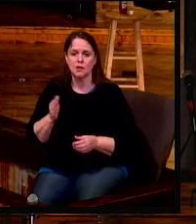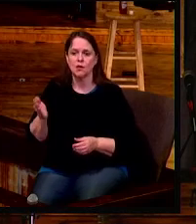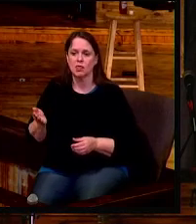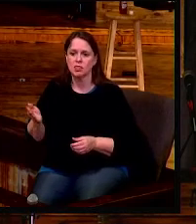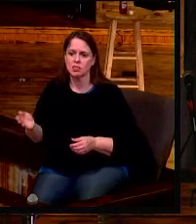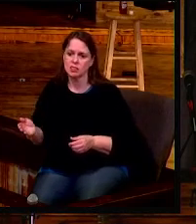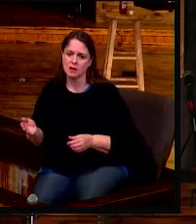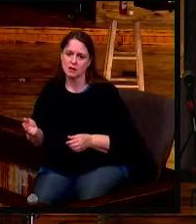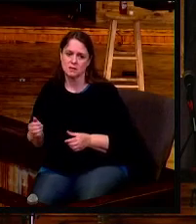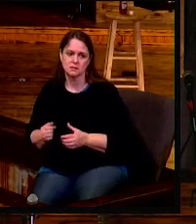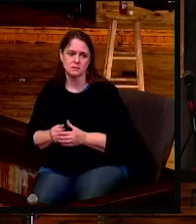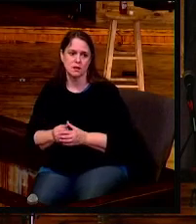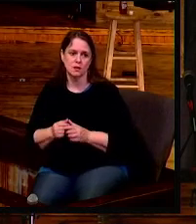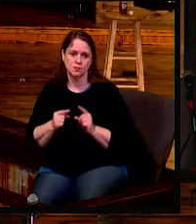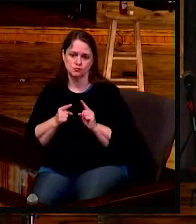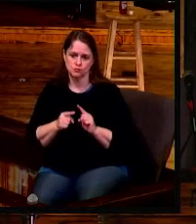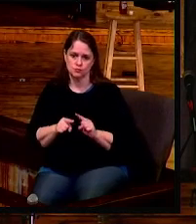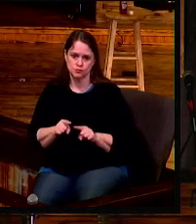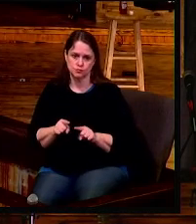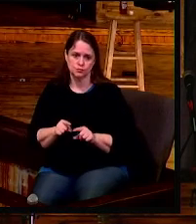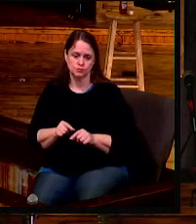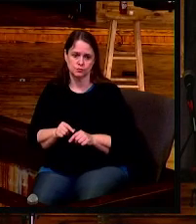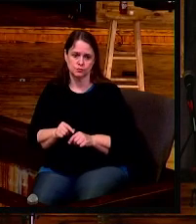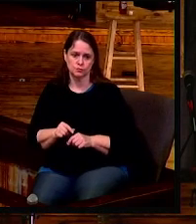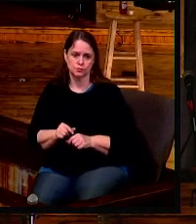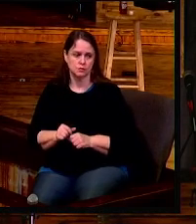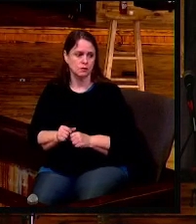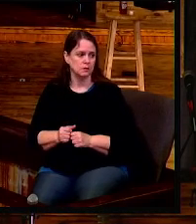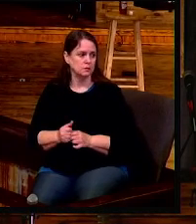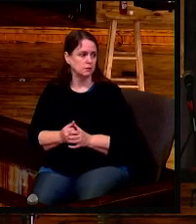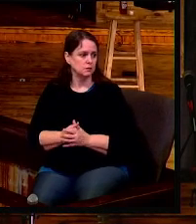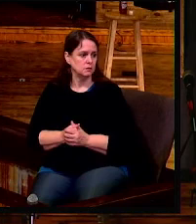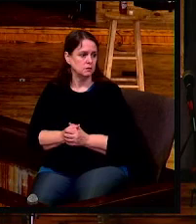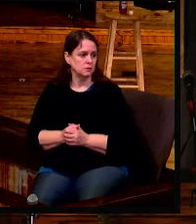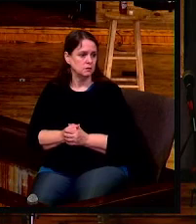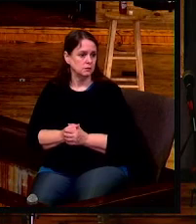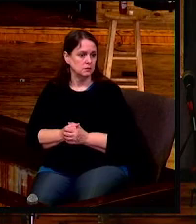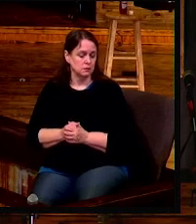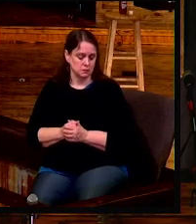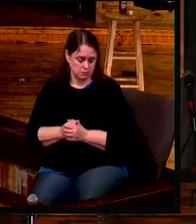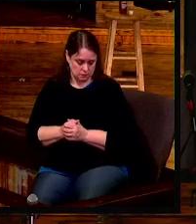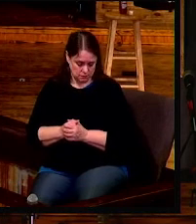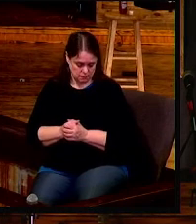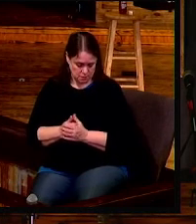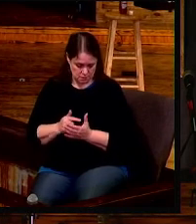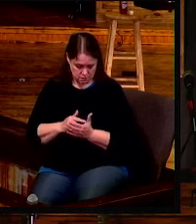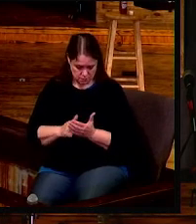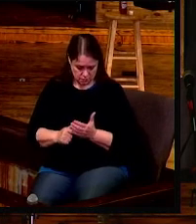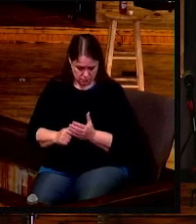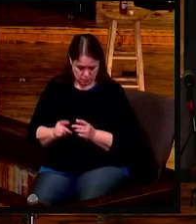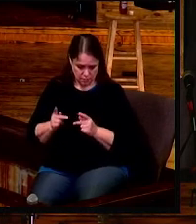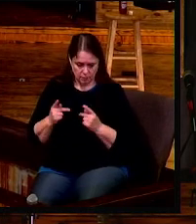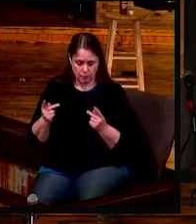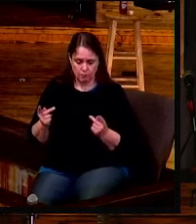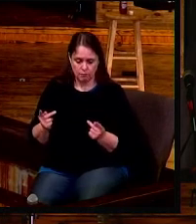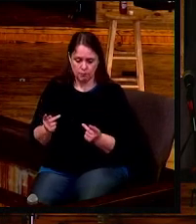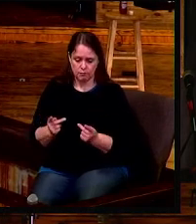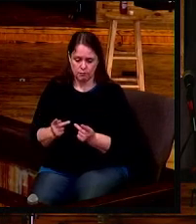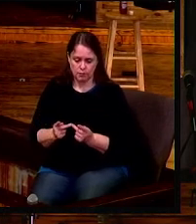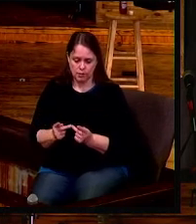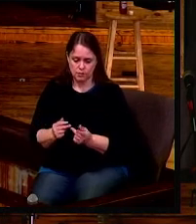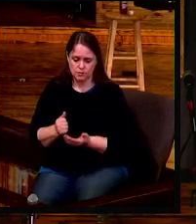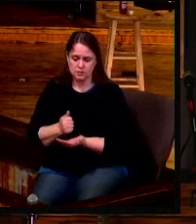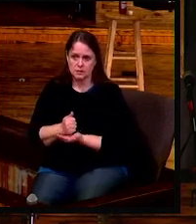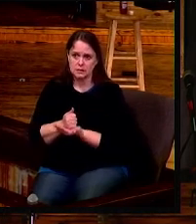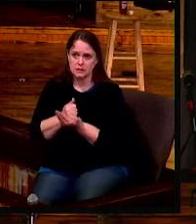deepest, darkest things that maybe you've never shared ever before in your life, but someone that can help carry that load.